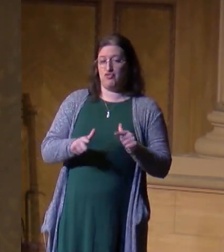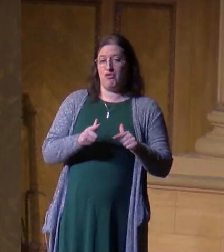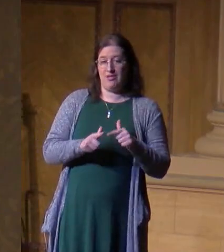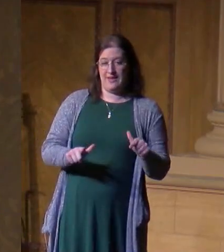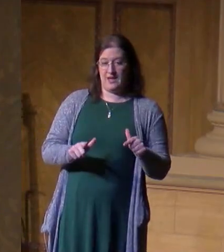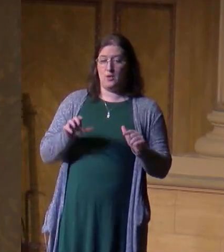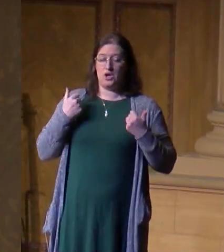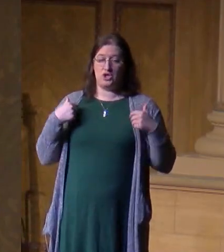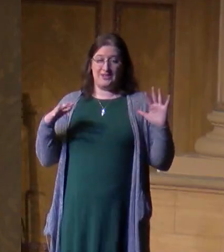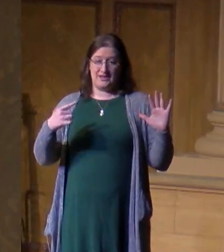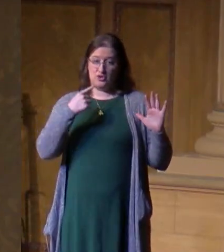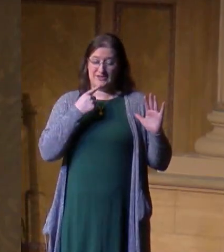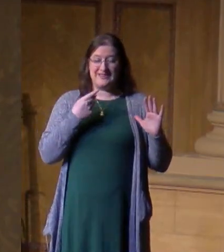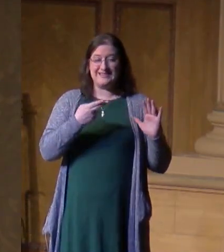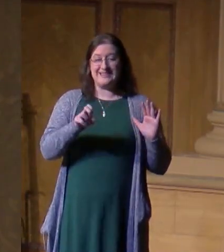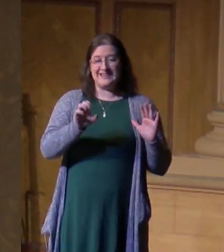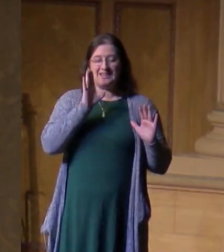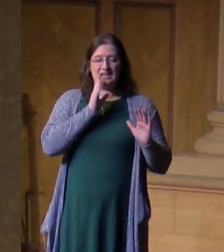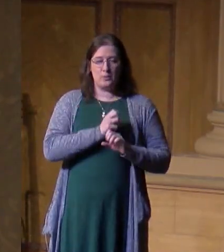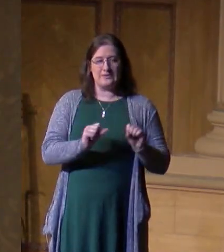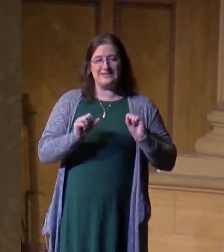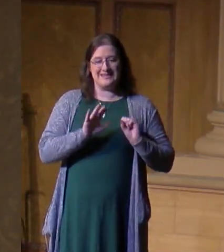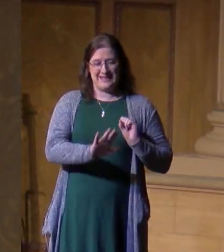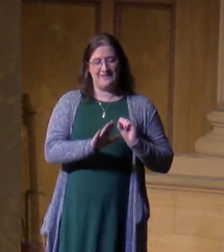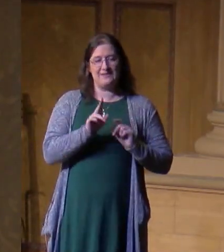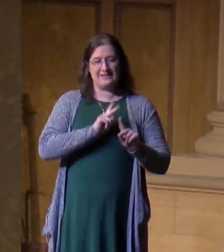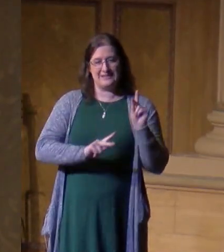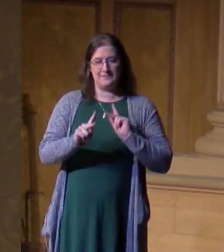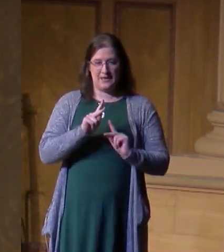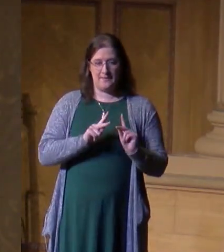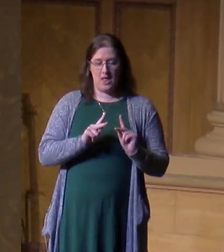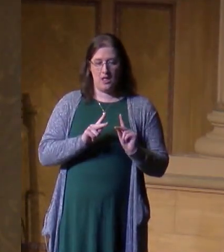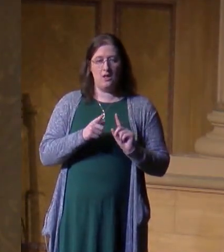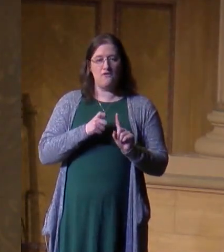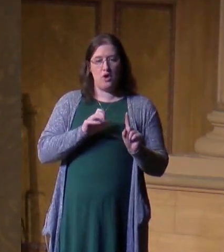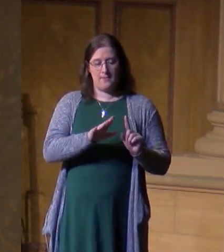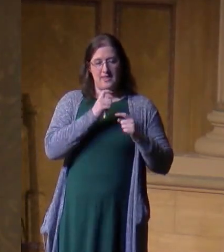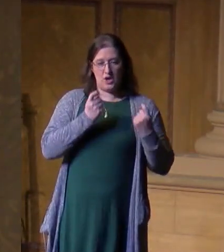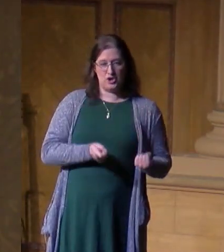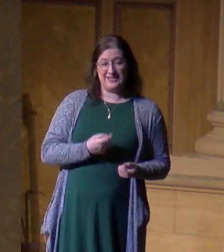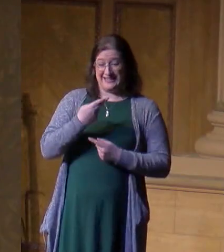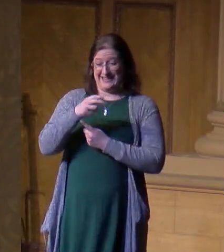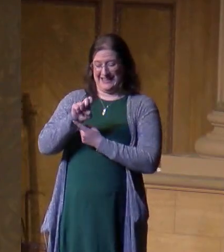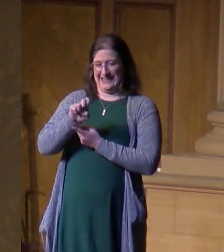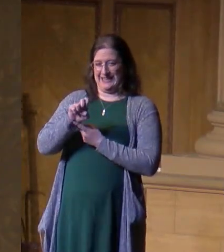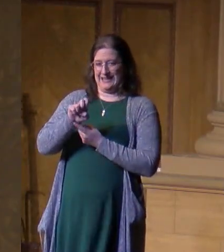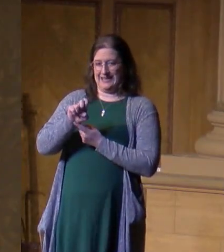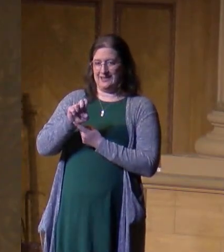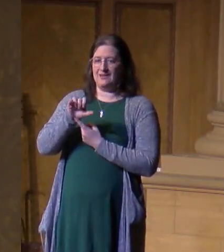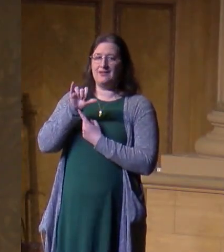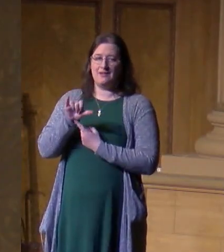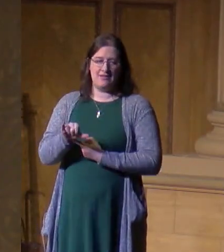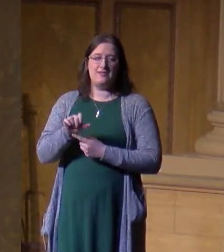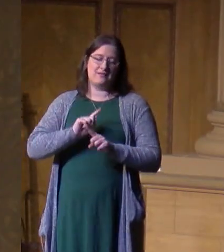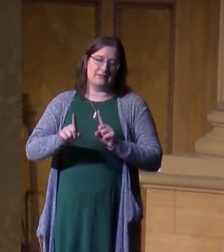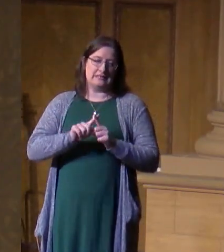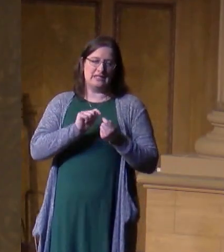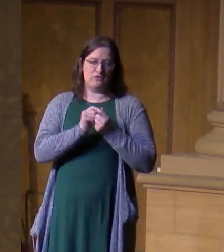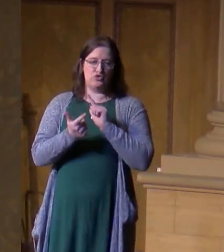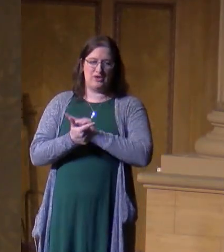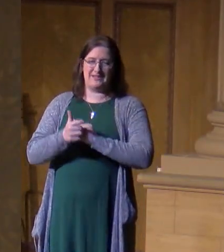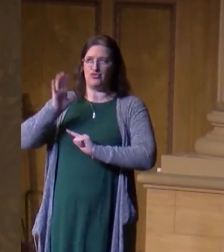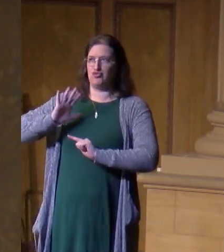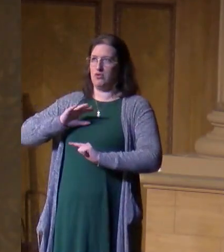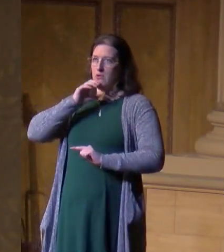angel says, for he will save his people from their sins, the pronoun he there is in what's called the emphatic position. In other words,